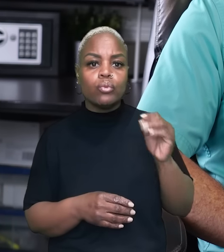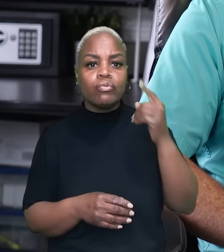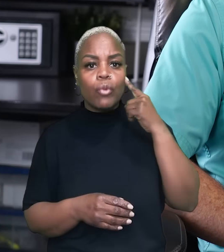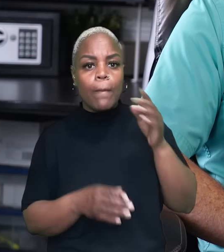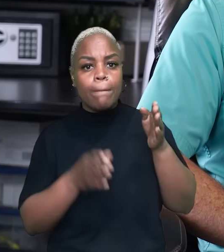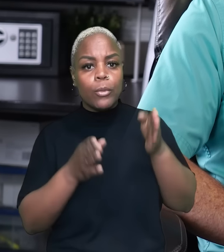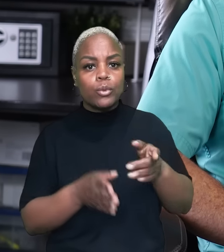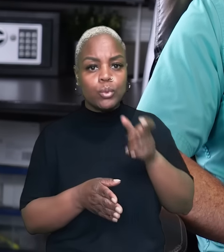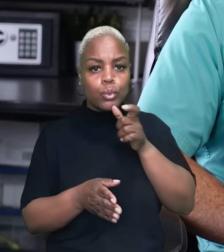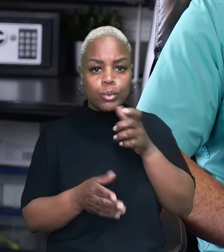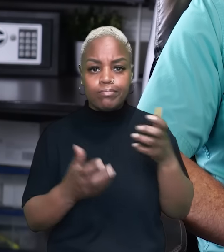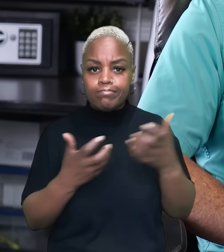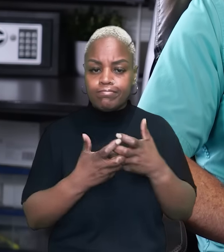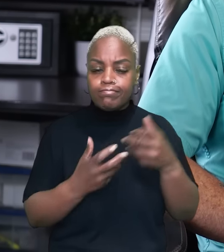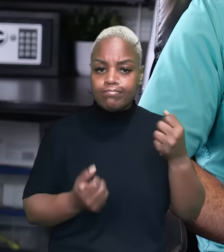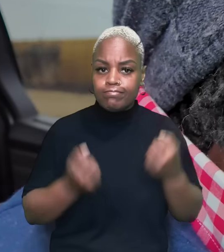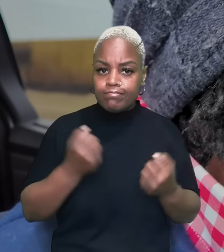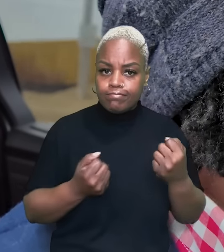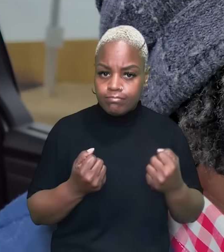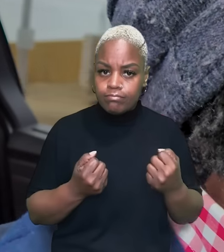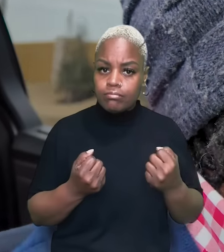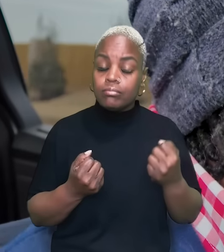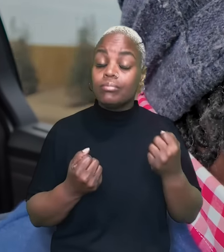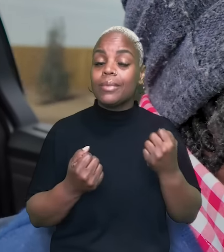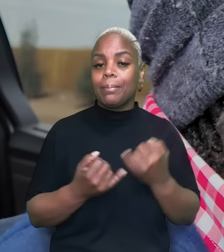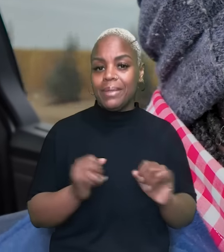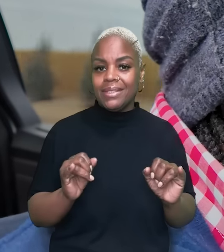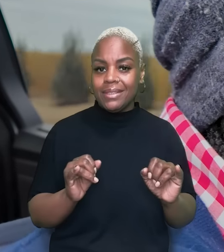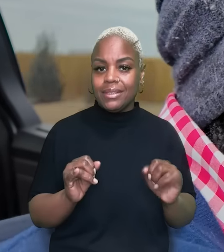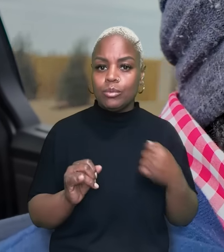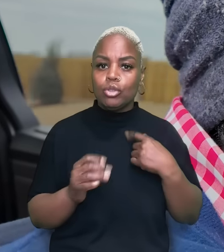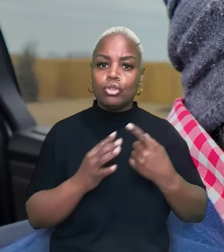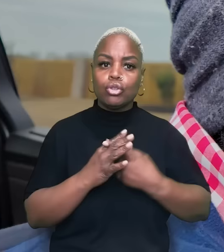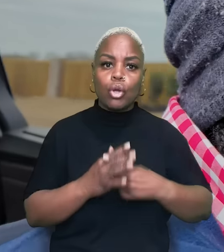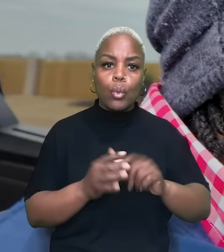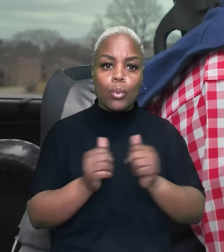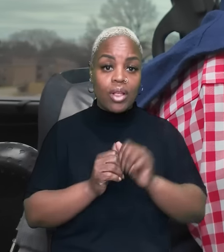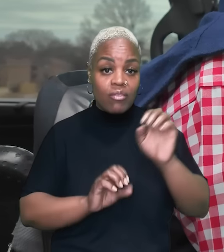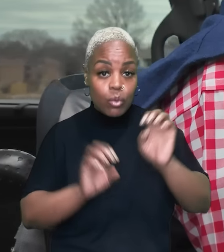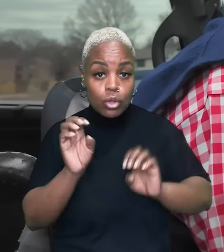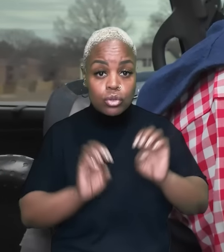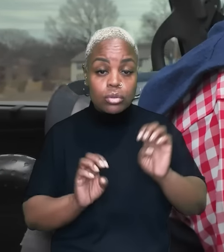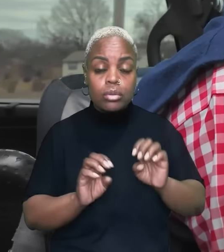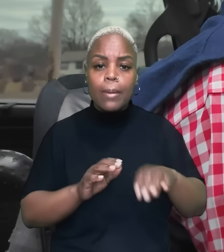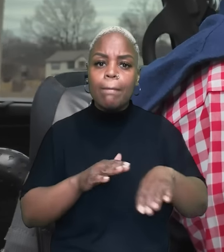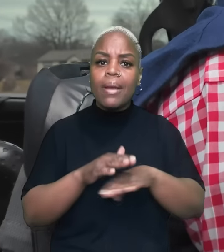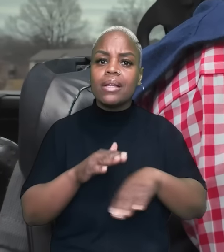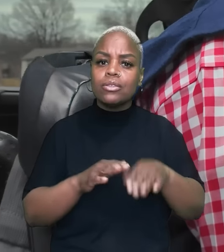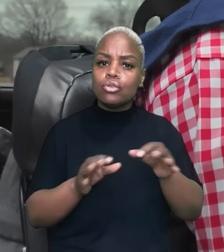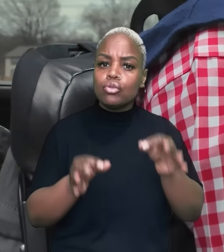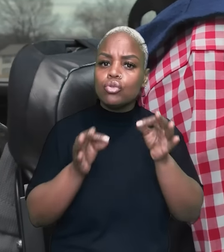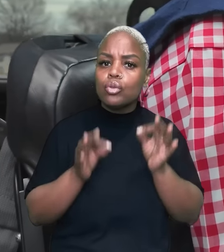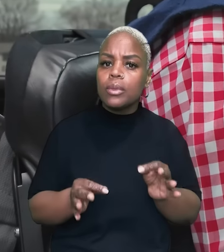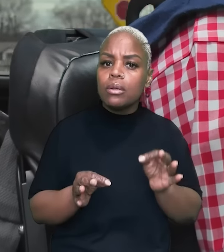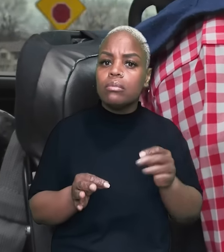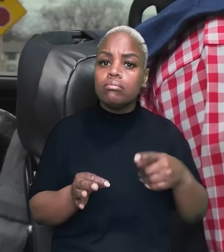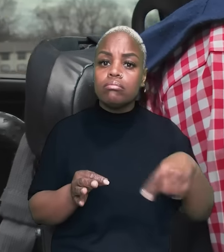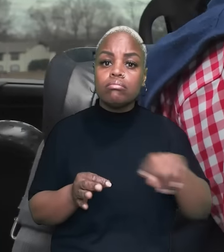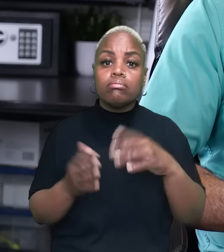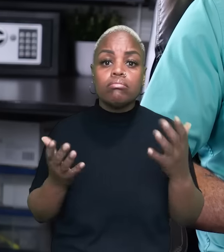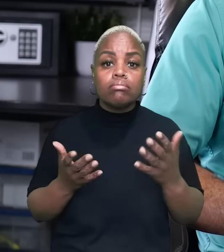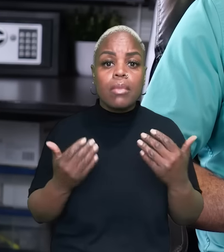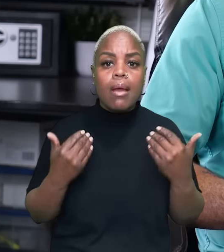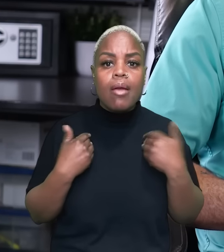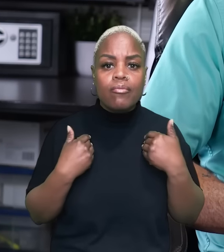a person to regain their driving independence. We start with an evaluation and basically to determine, do they